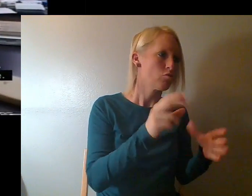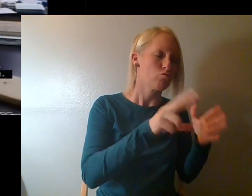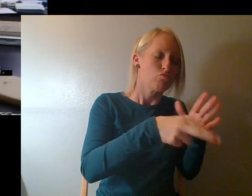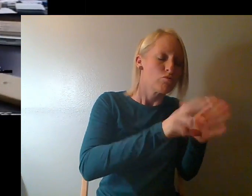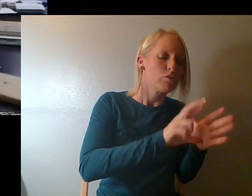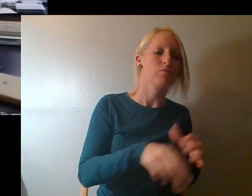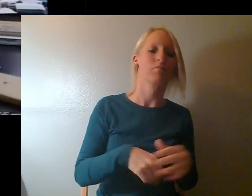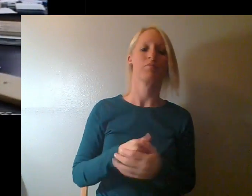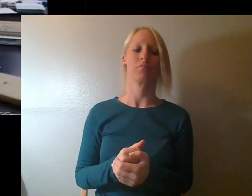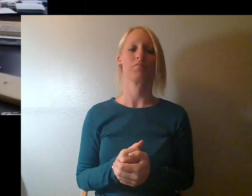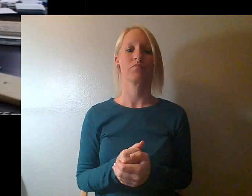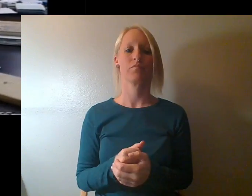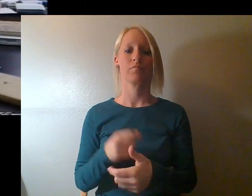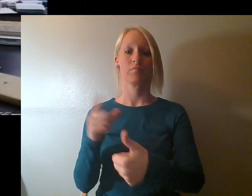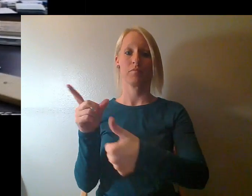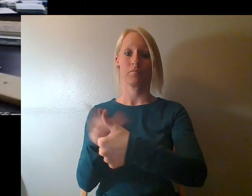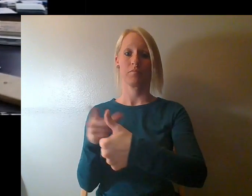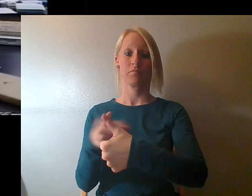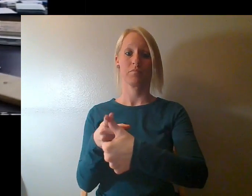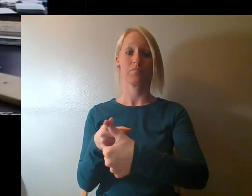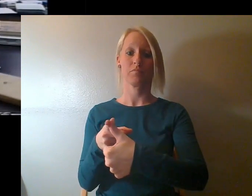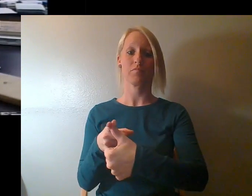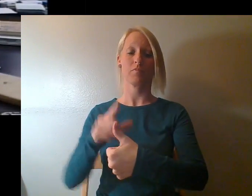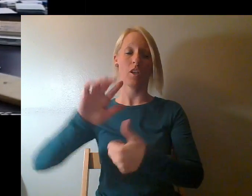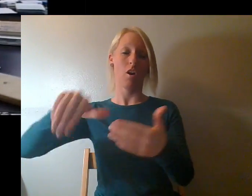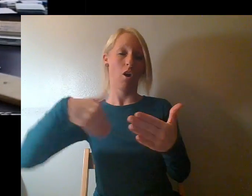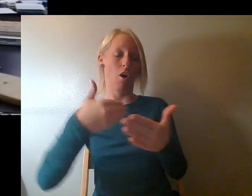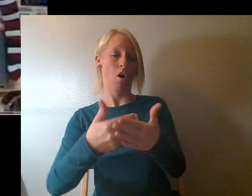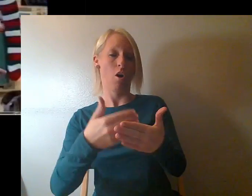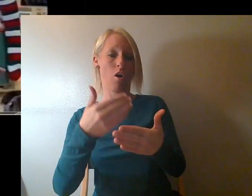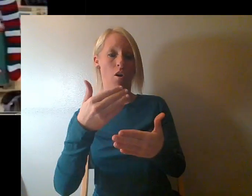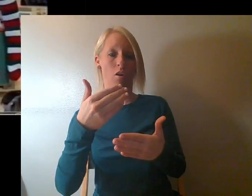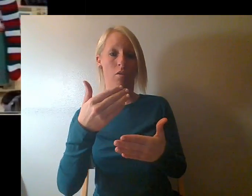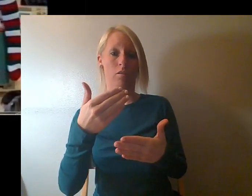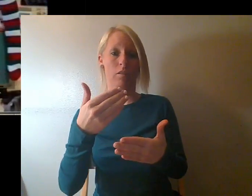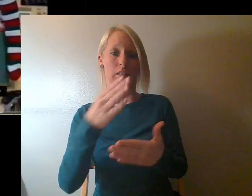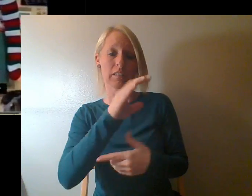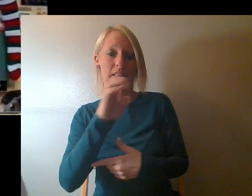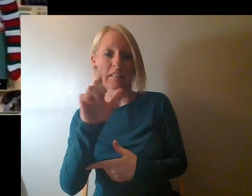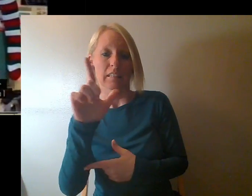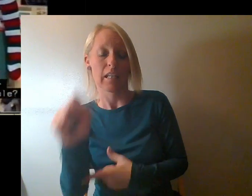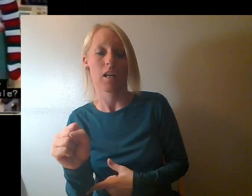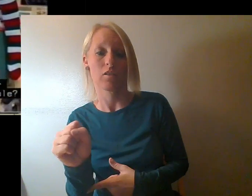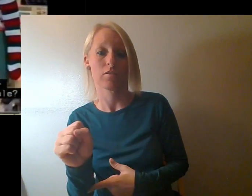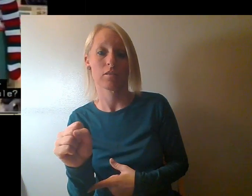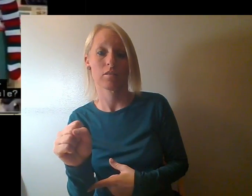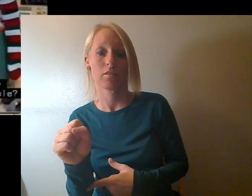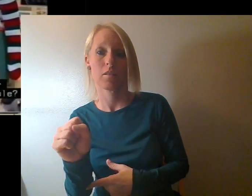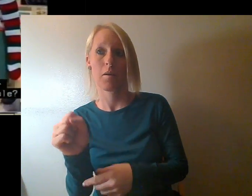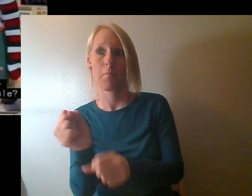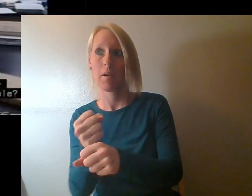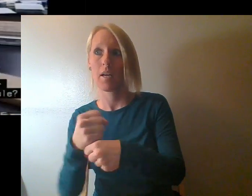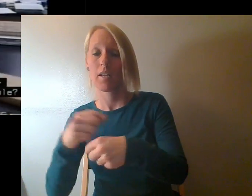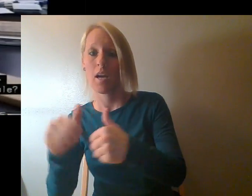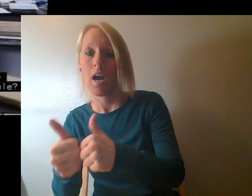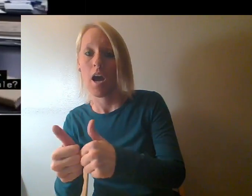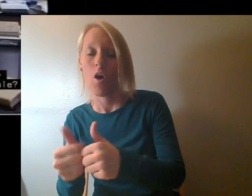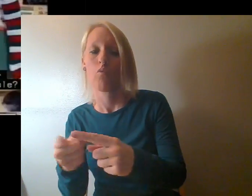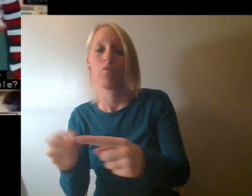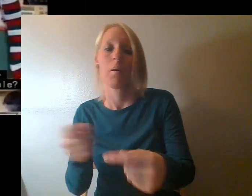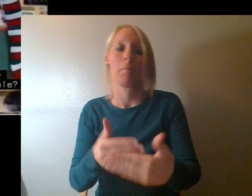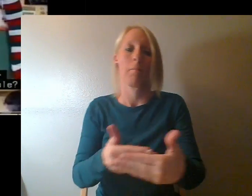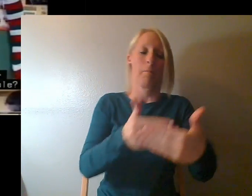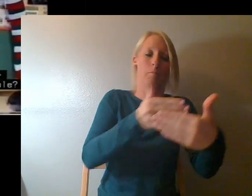from pre-existing cells? All cells come from pre-existing cells. You want to do all three, or should I call on other people? All